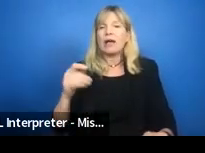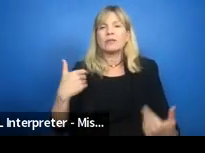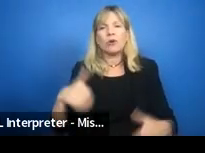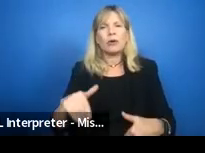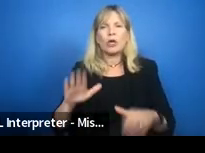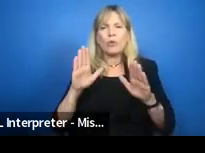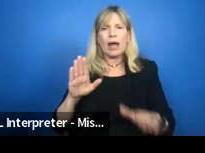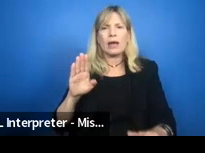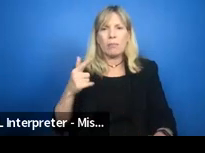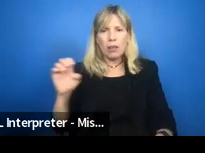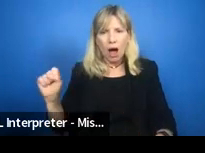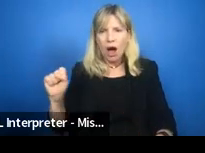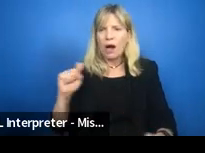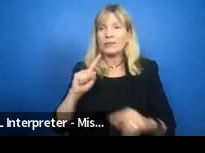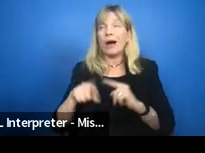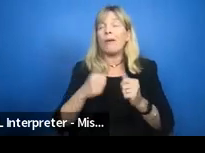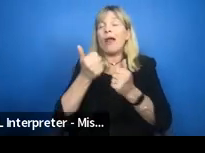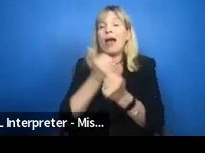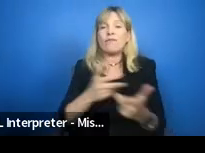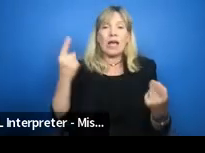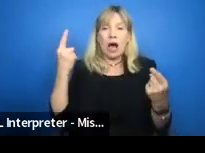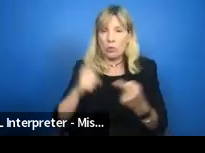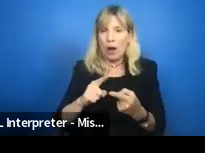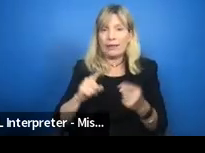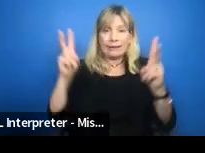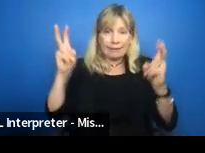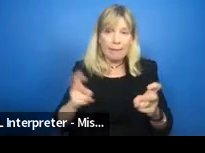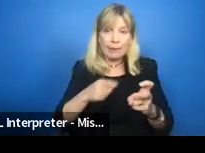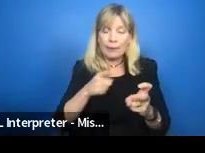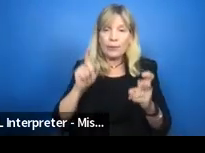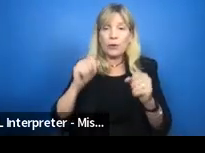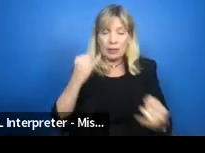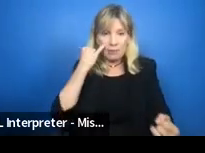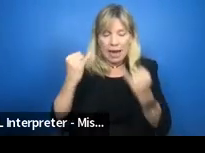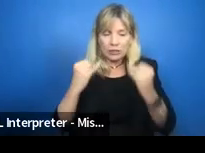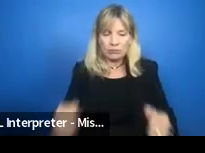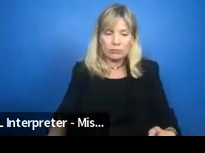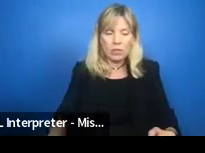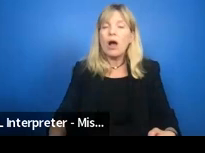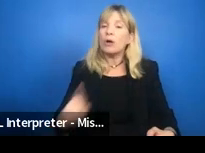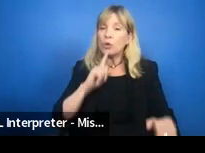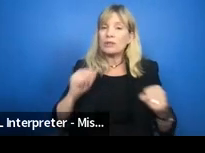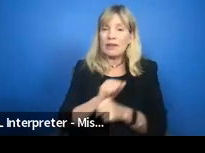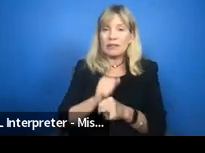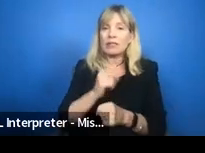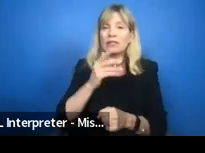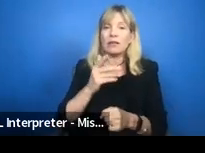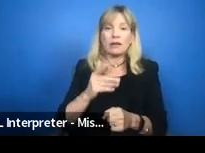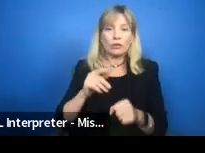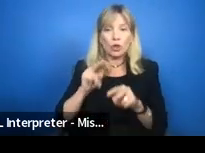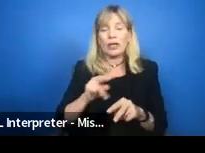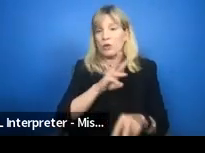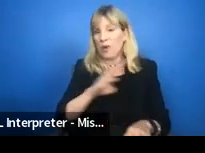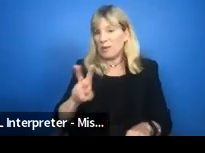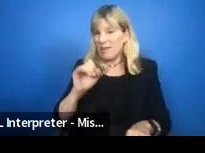blogs on pretty much every unwinding topic you could imagine. So definitely stop by their full website if you have a